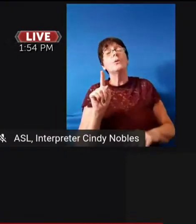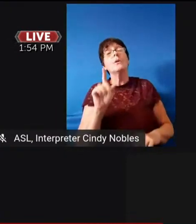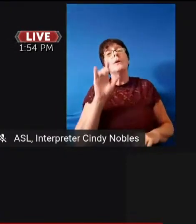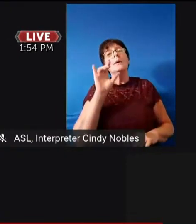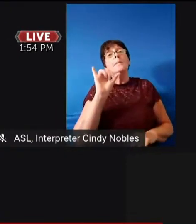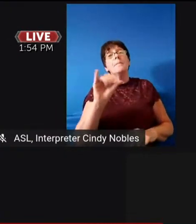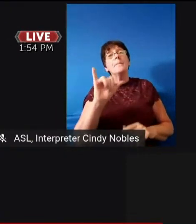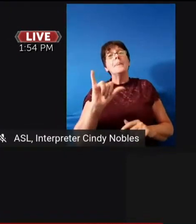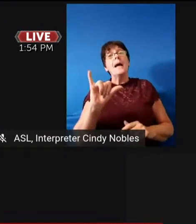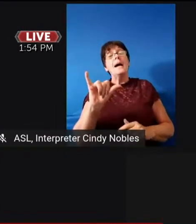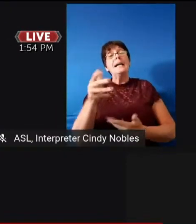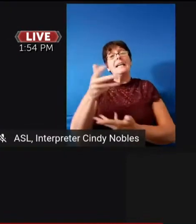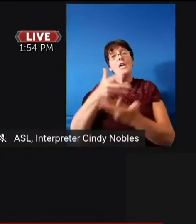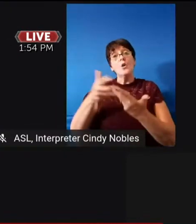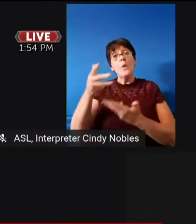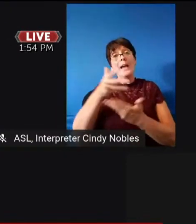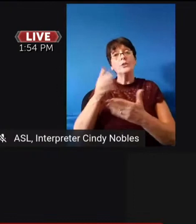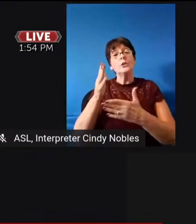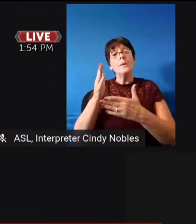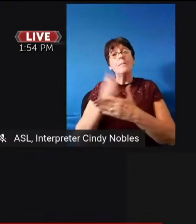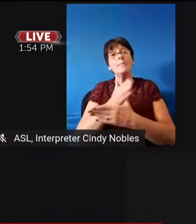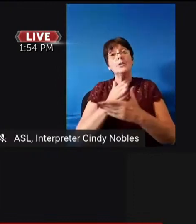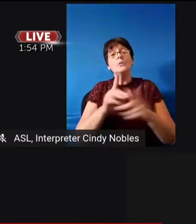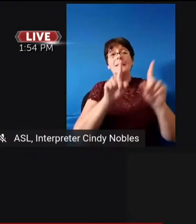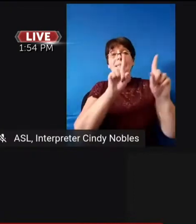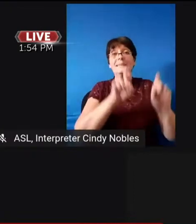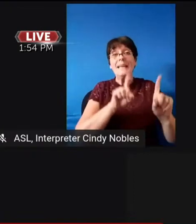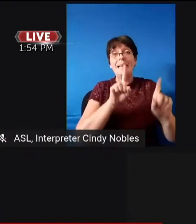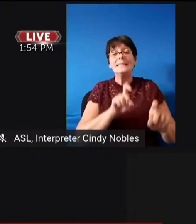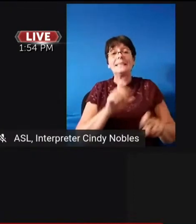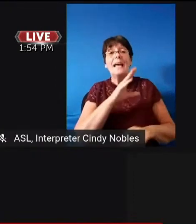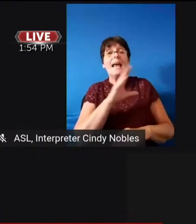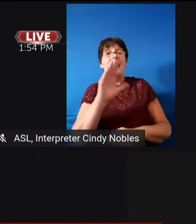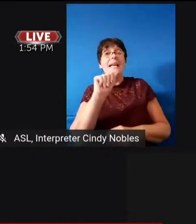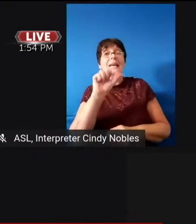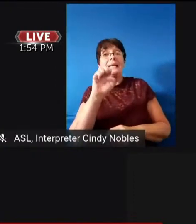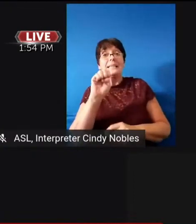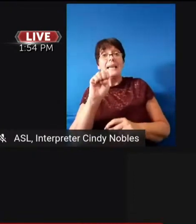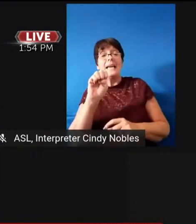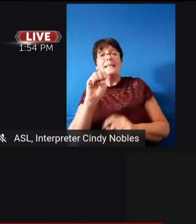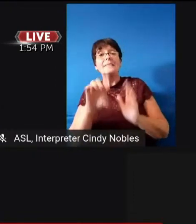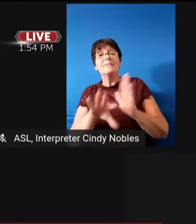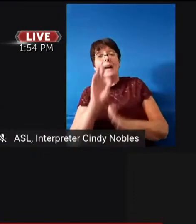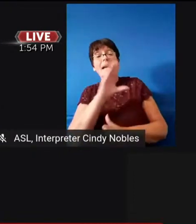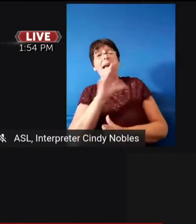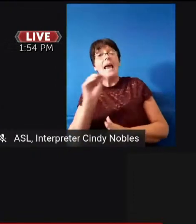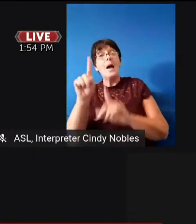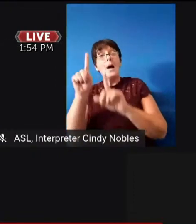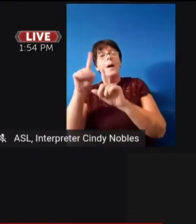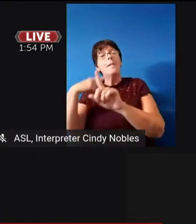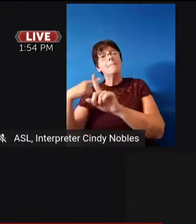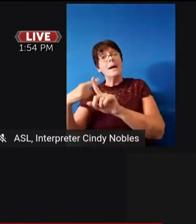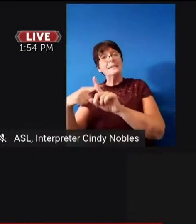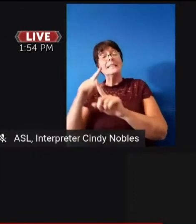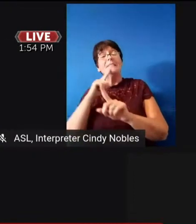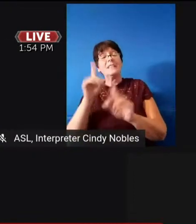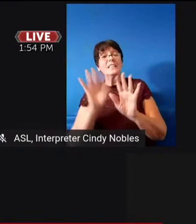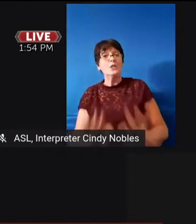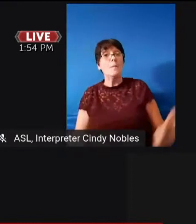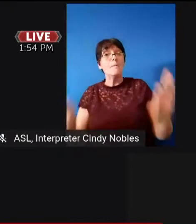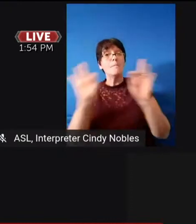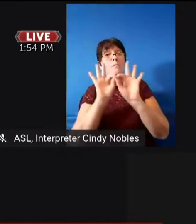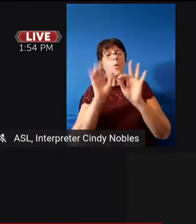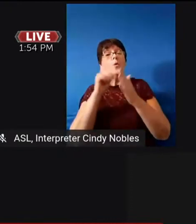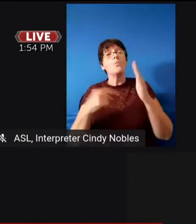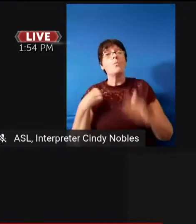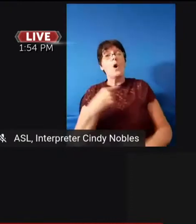of interaction between testing and case finding and test positivity is an important one. And what we do see